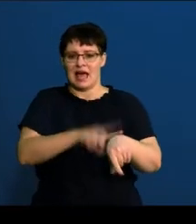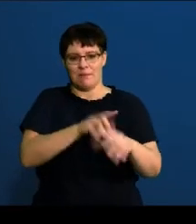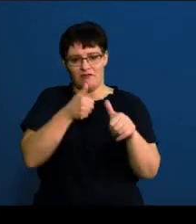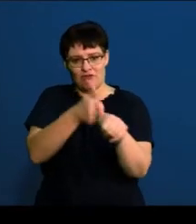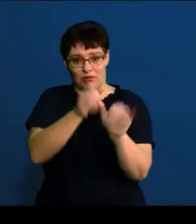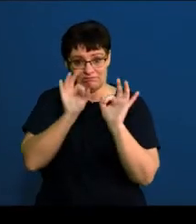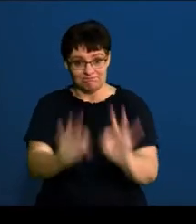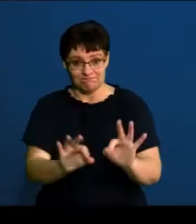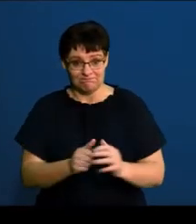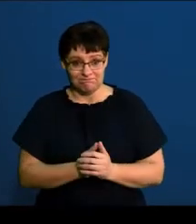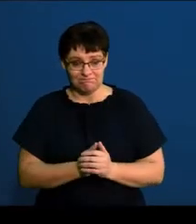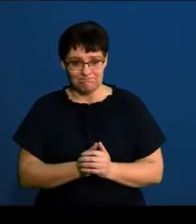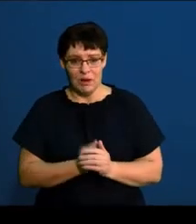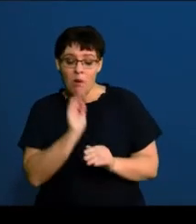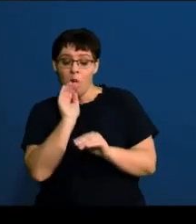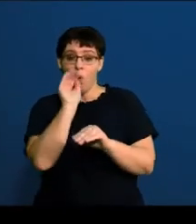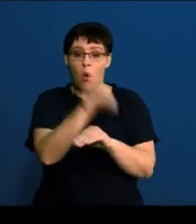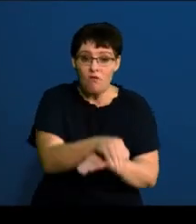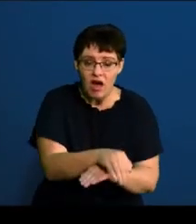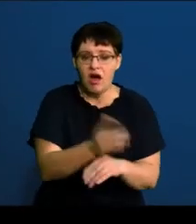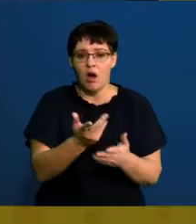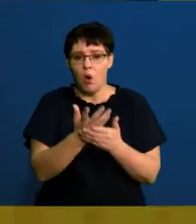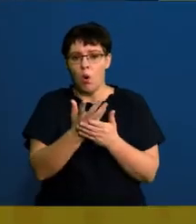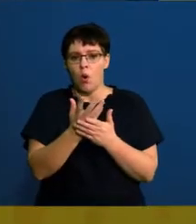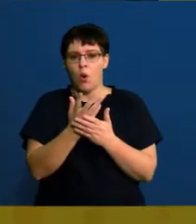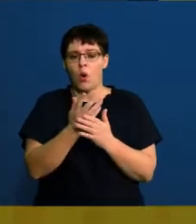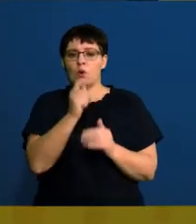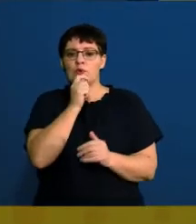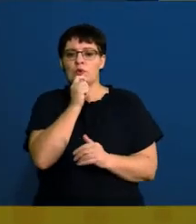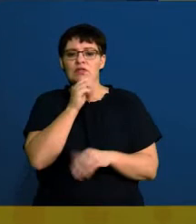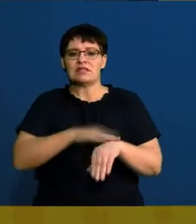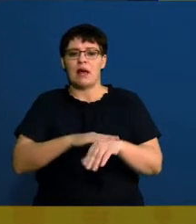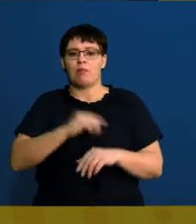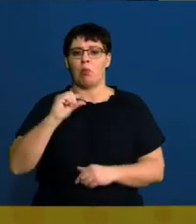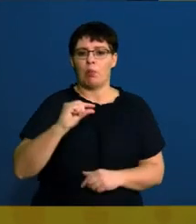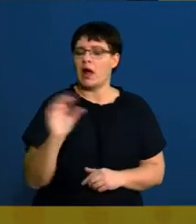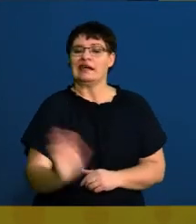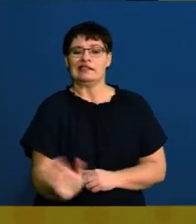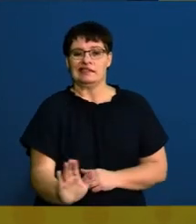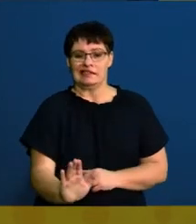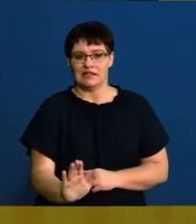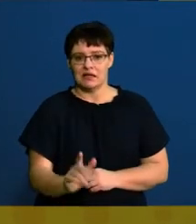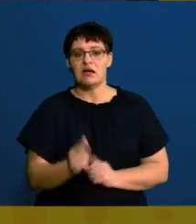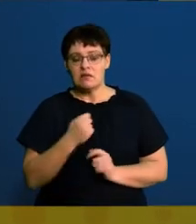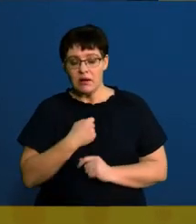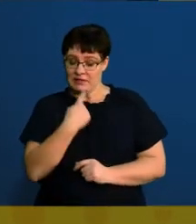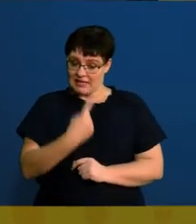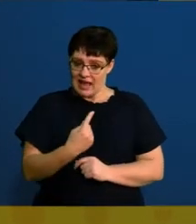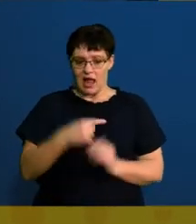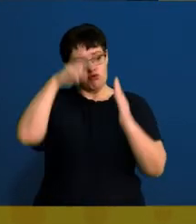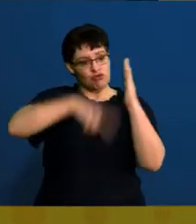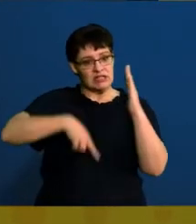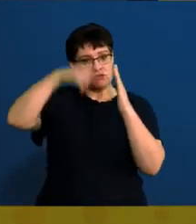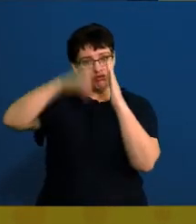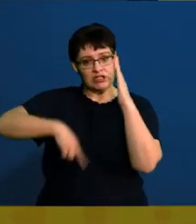Make sure you do not go over or underutilize. As much as I am saying that you should read the